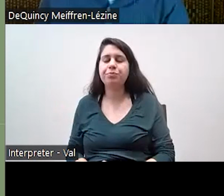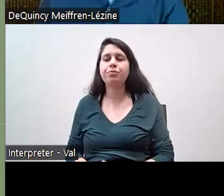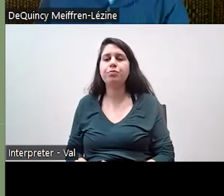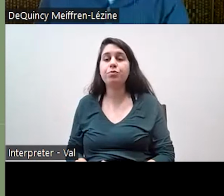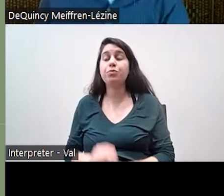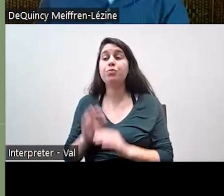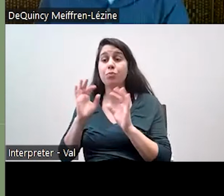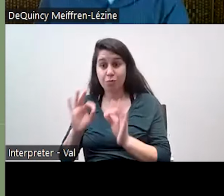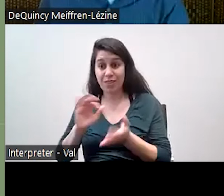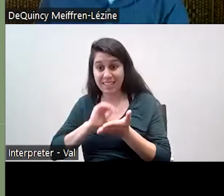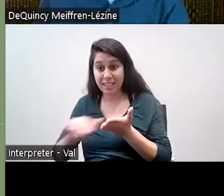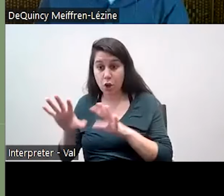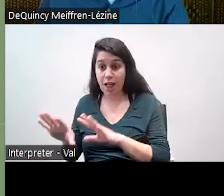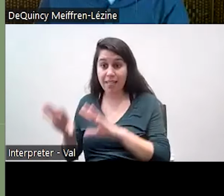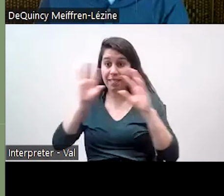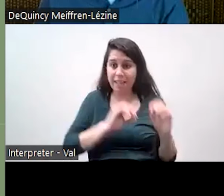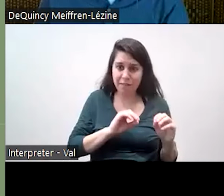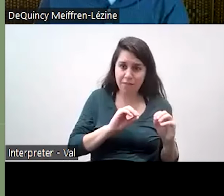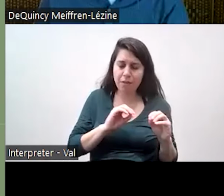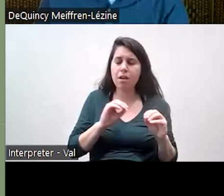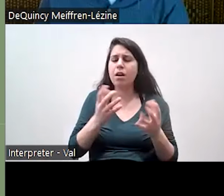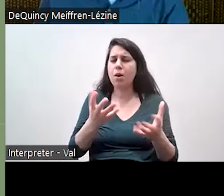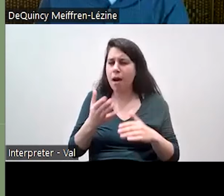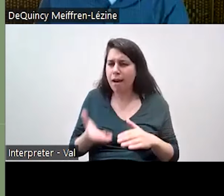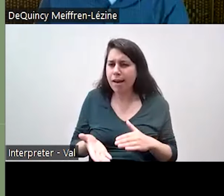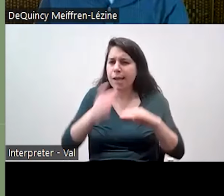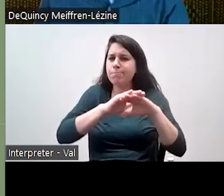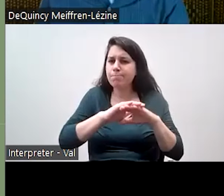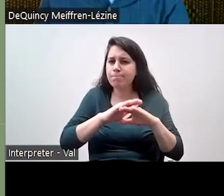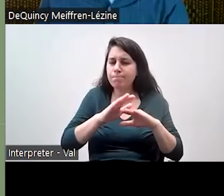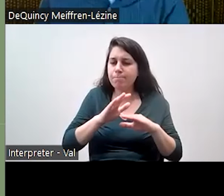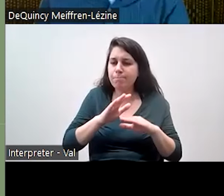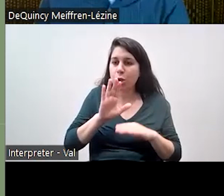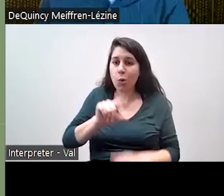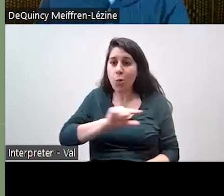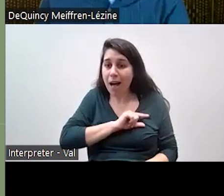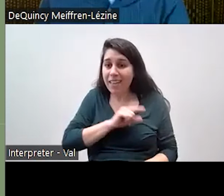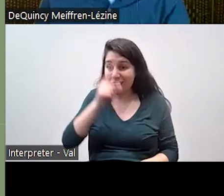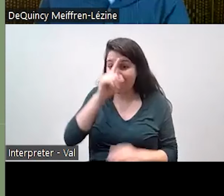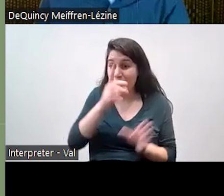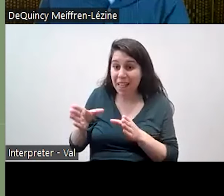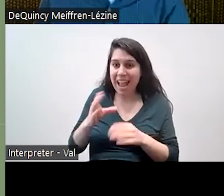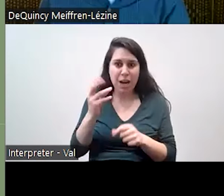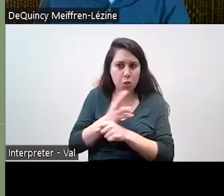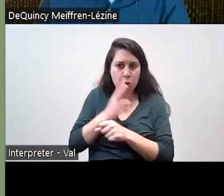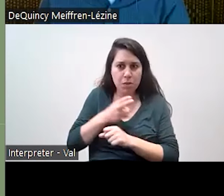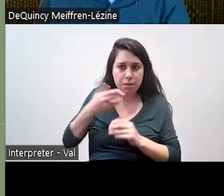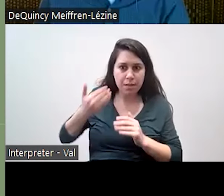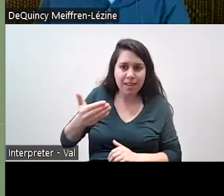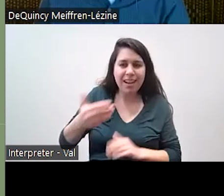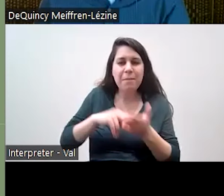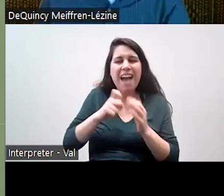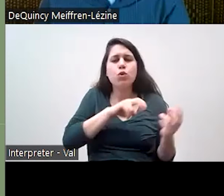are out, one way to increase that quality and use over time is to revisit the plan and